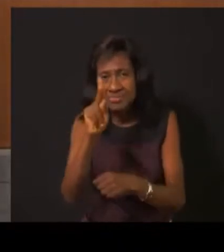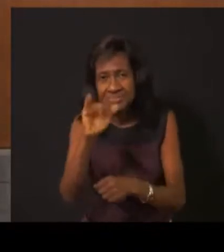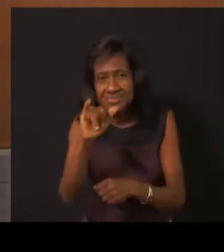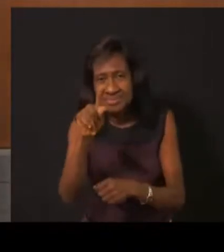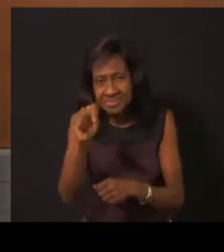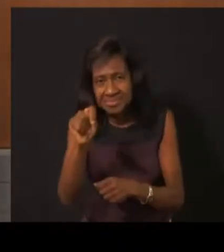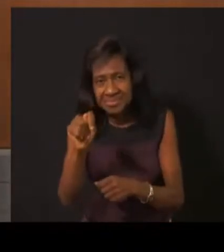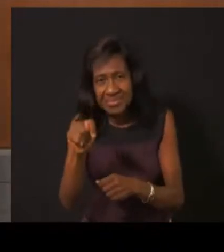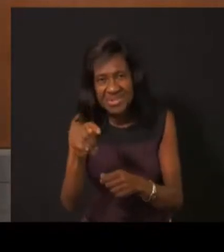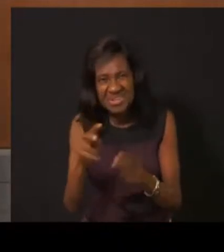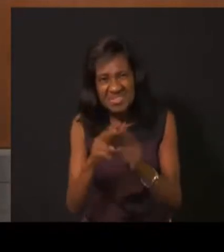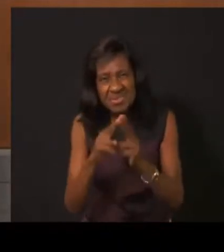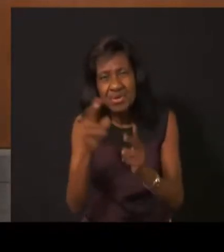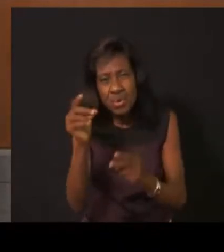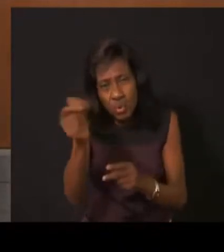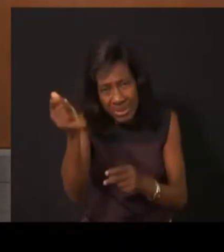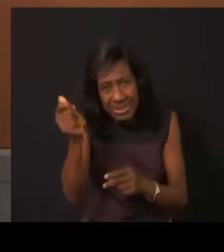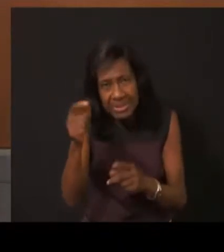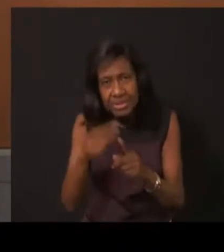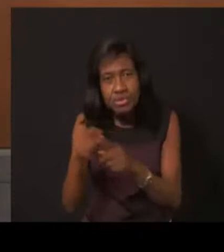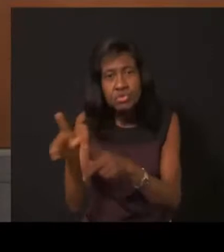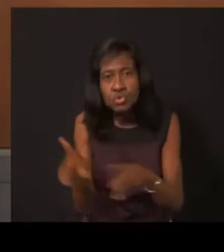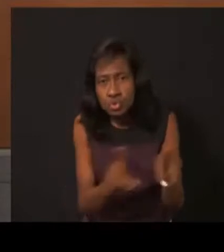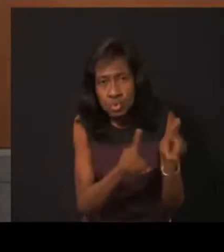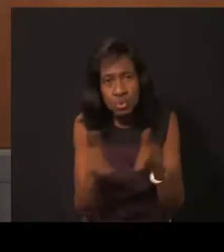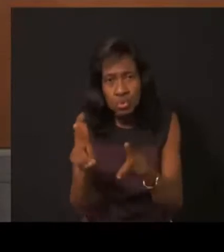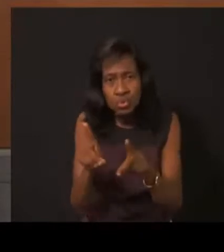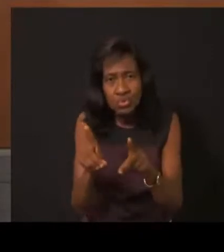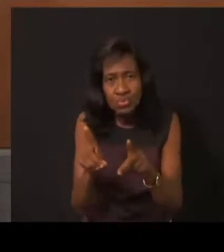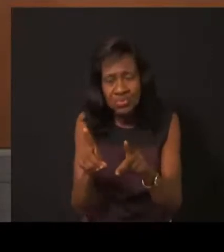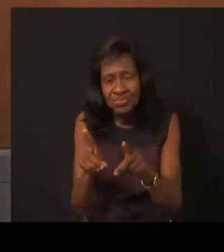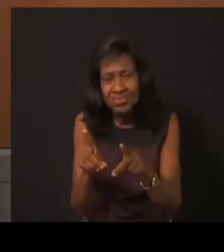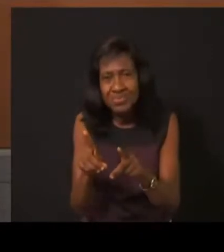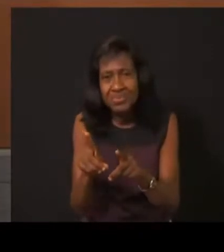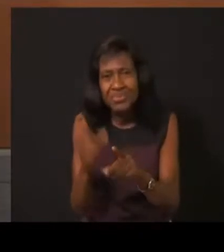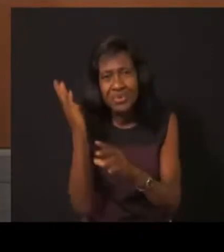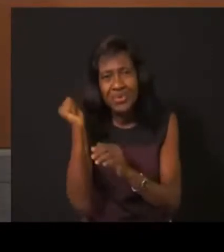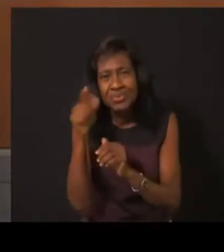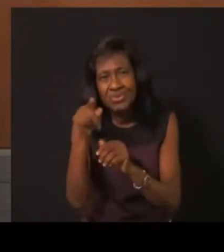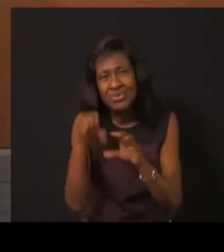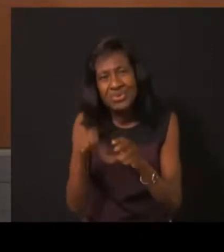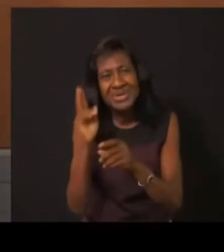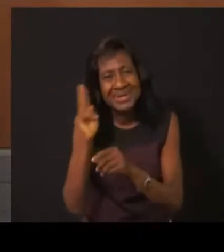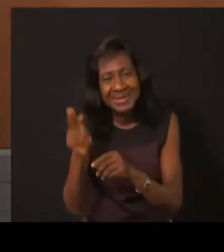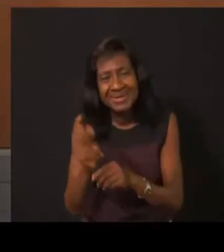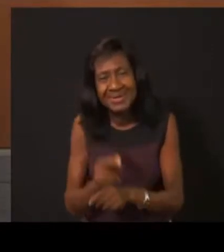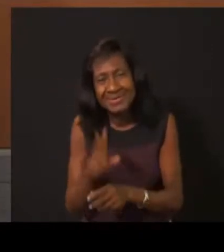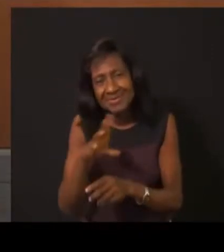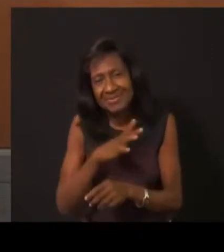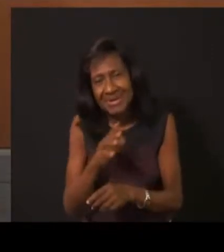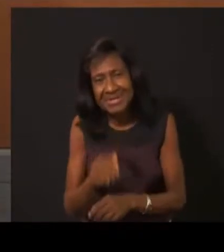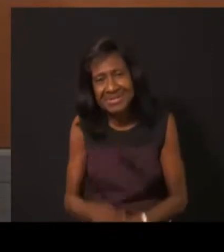quick process. I hope you're able to hear me okay.